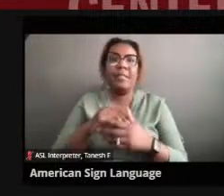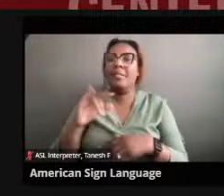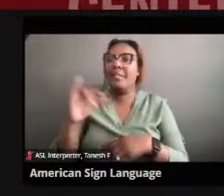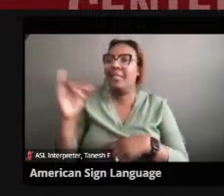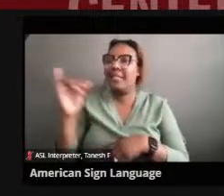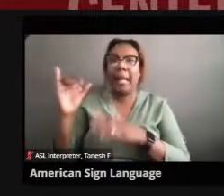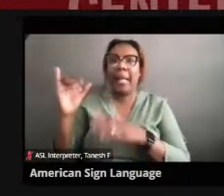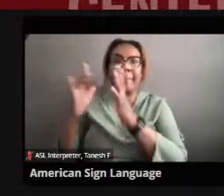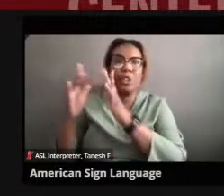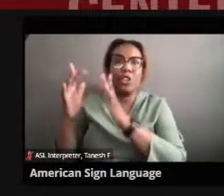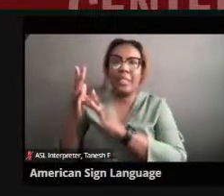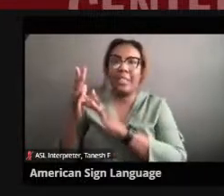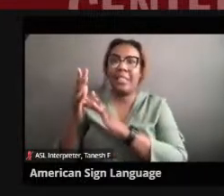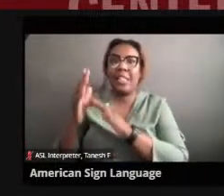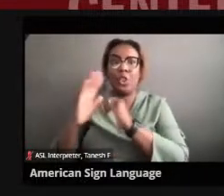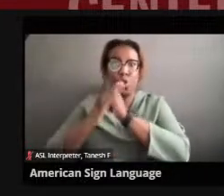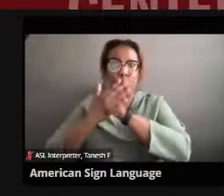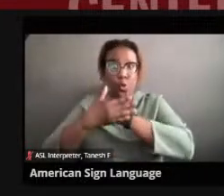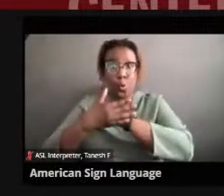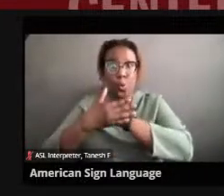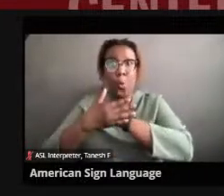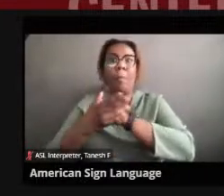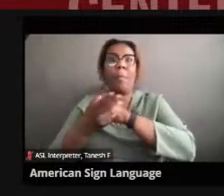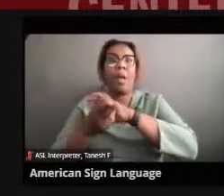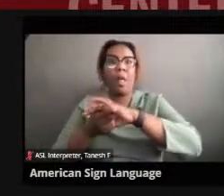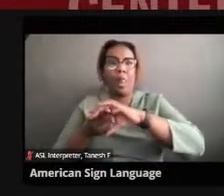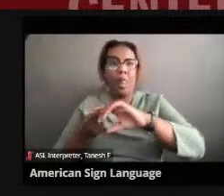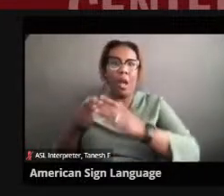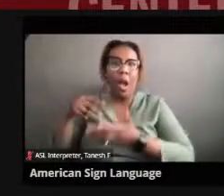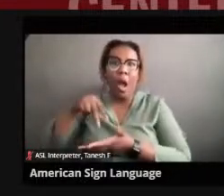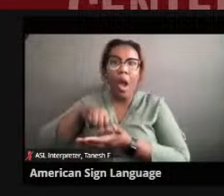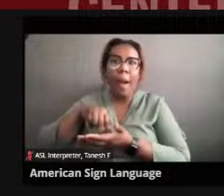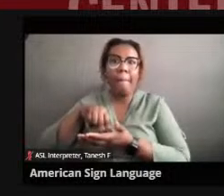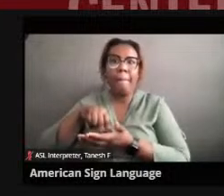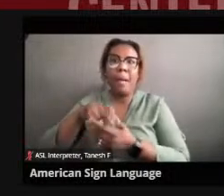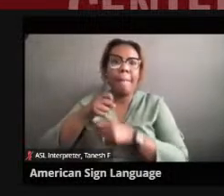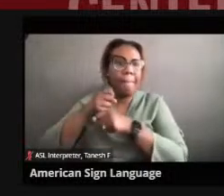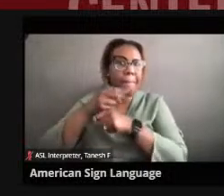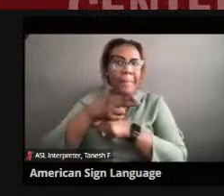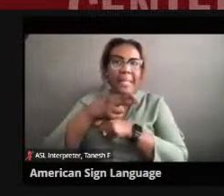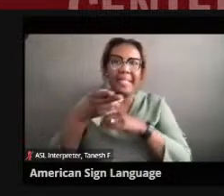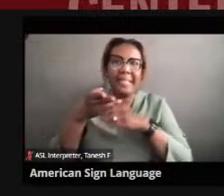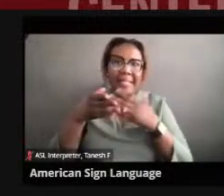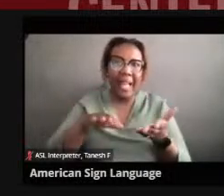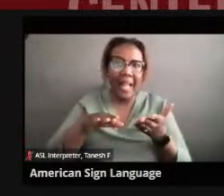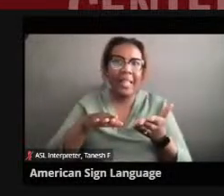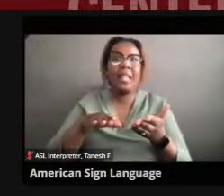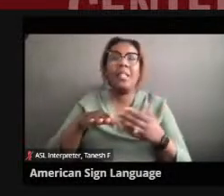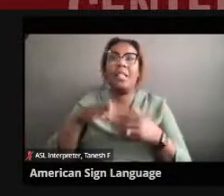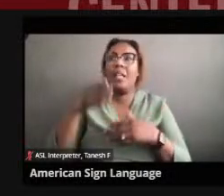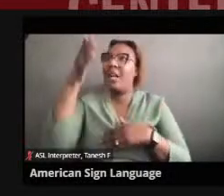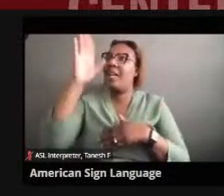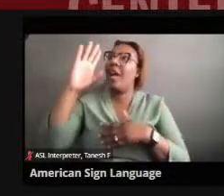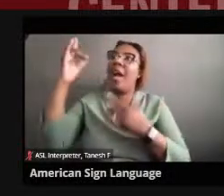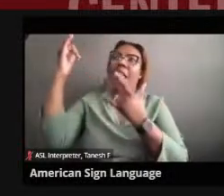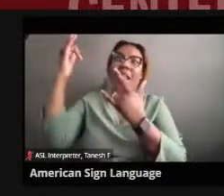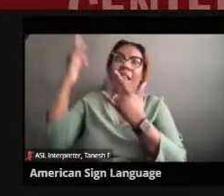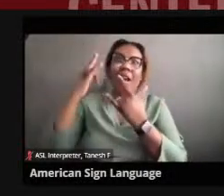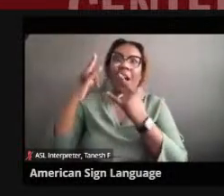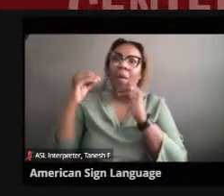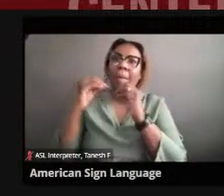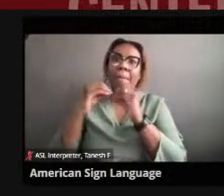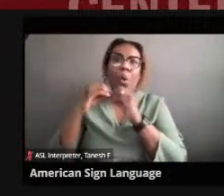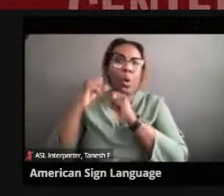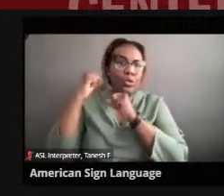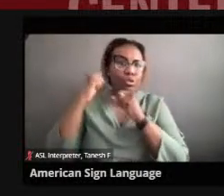emerged from the tomb, overcoming death itself. We are reminded that God's love is more powerful than any force of destruction,